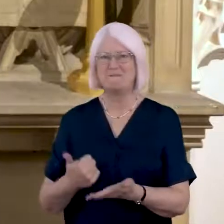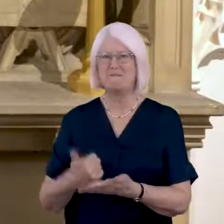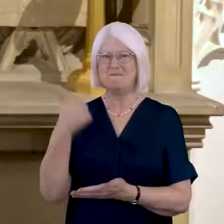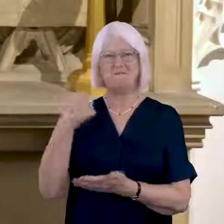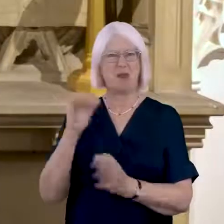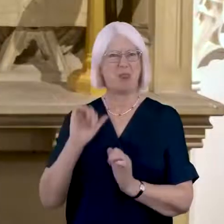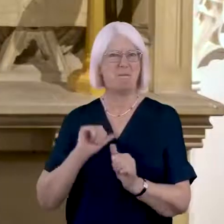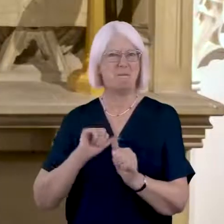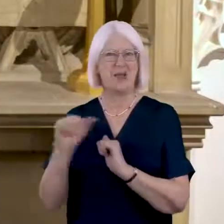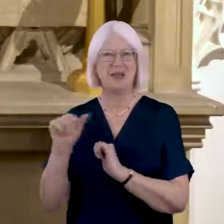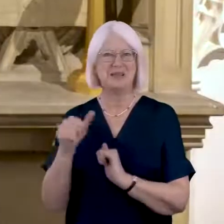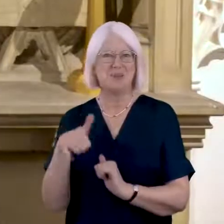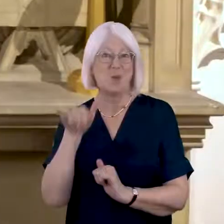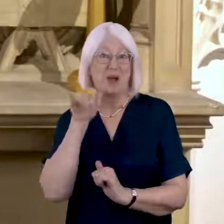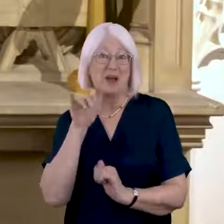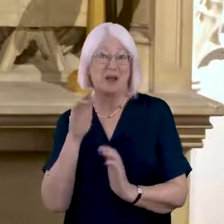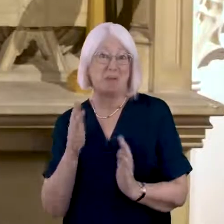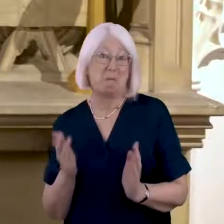finest wine.